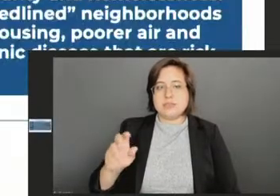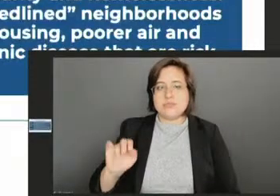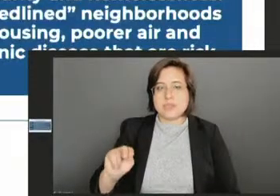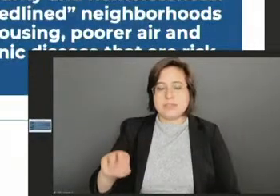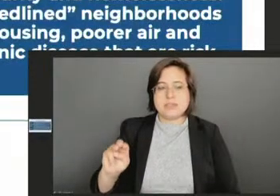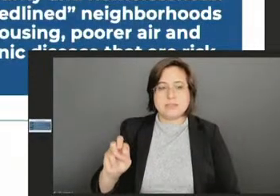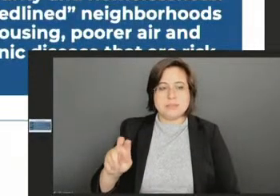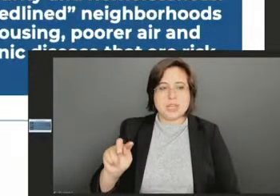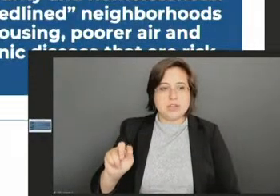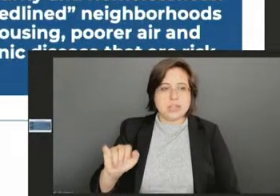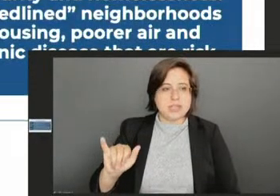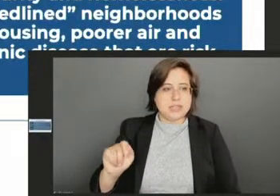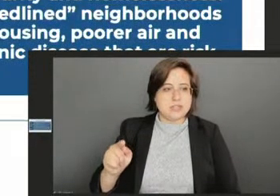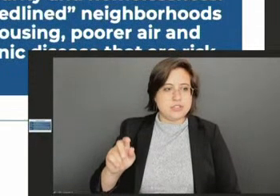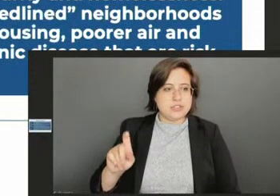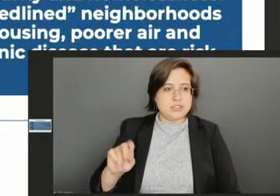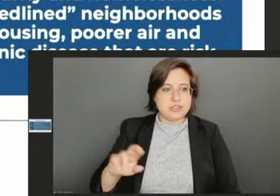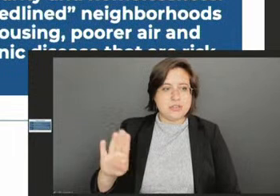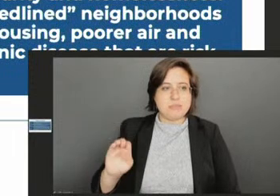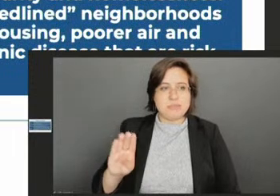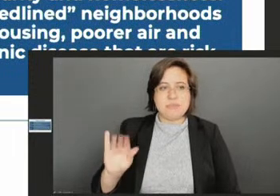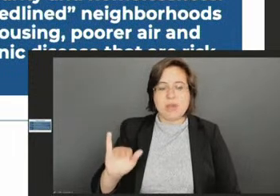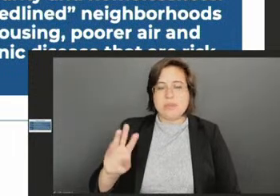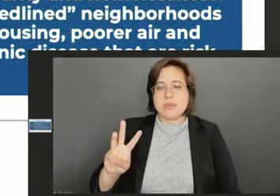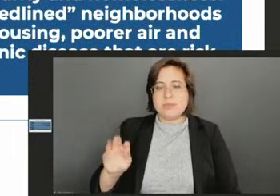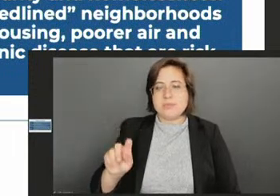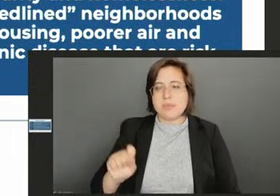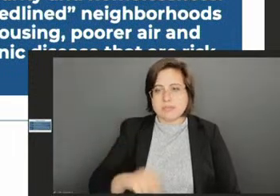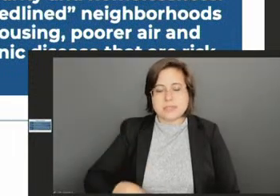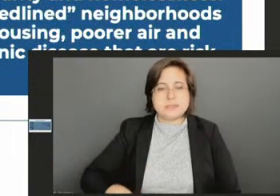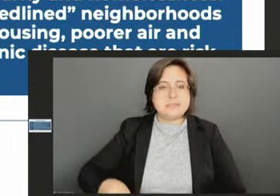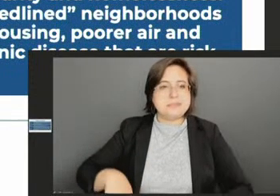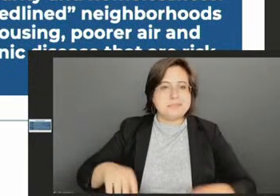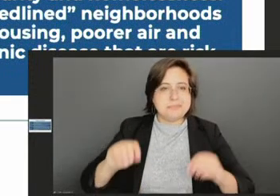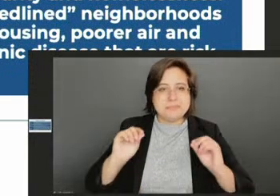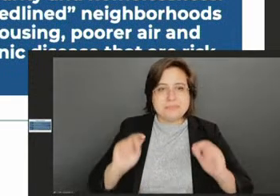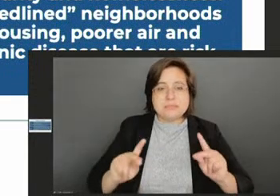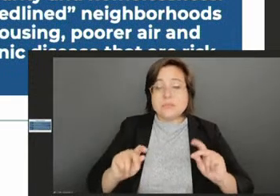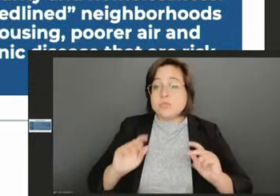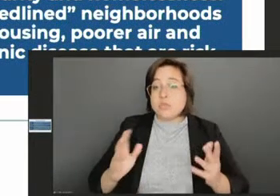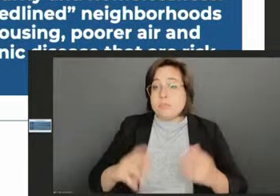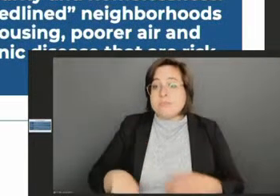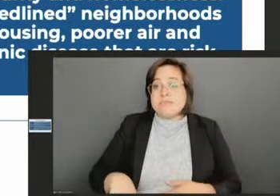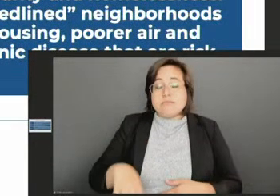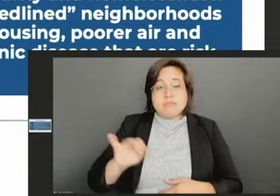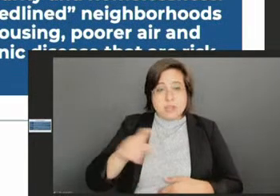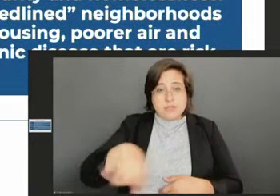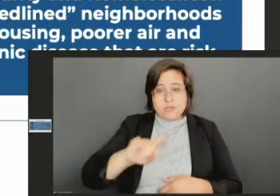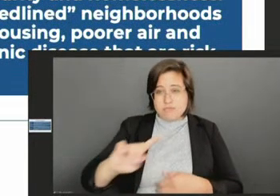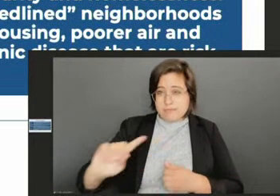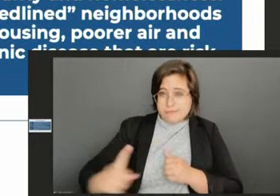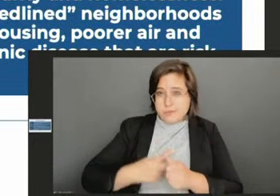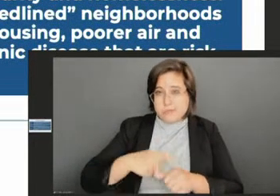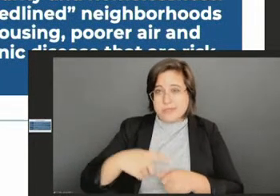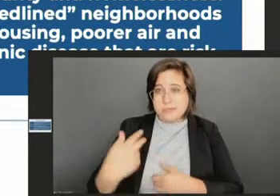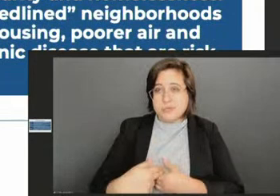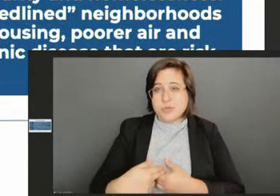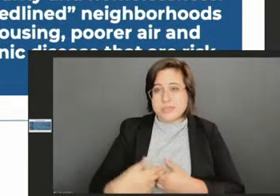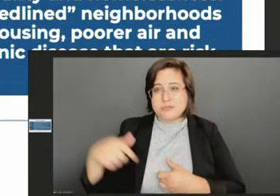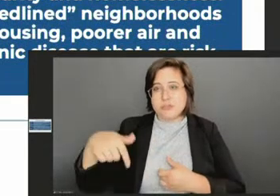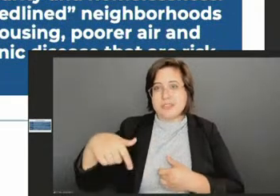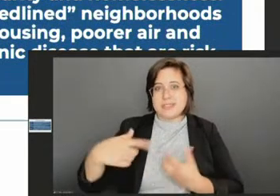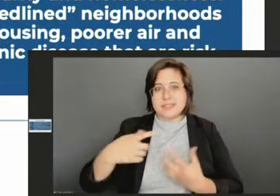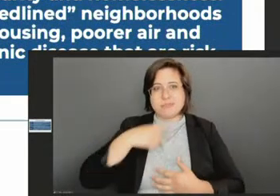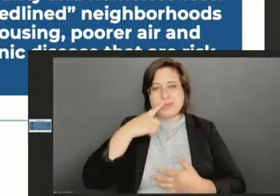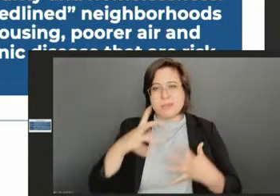slides? So for those who's joining us for the first time for this public